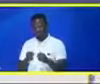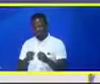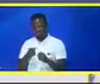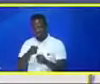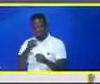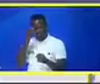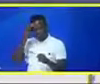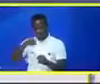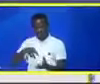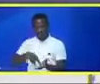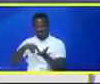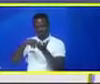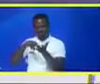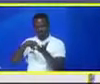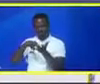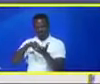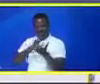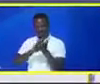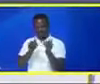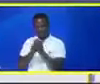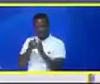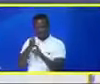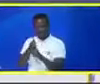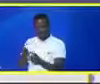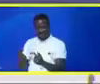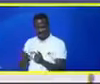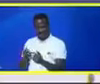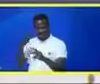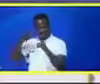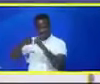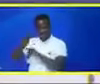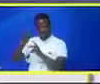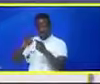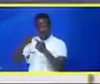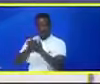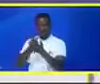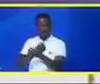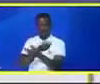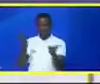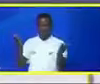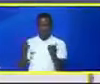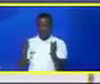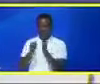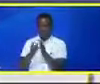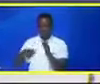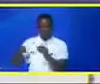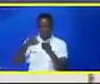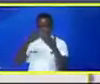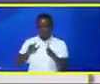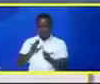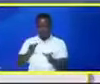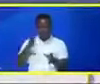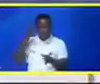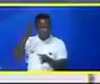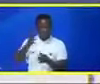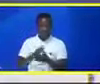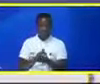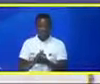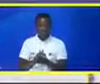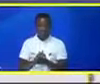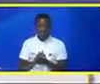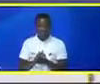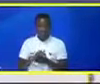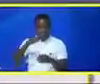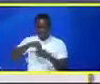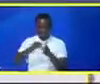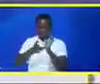him represent. I believe that his coming is a prophetic message to Ghana, that you will not lose your future. In